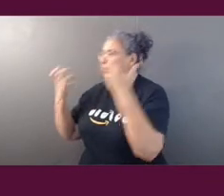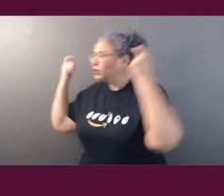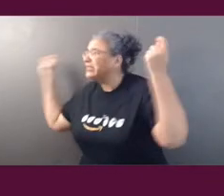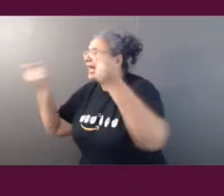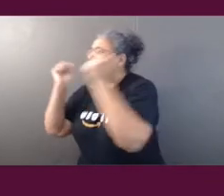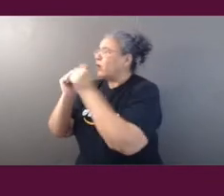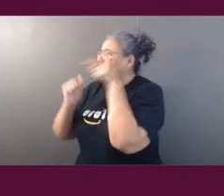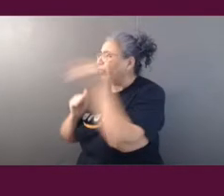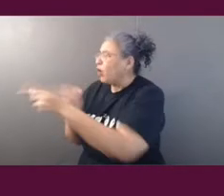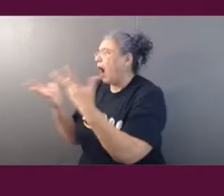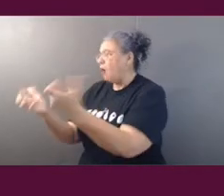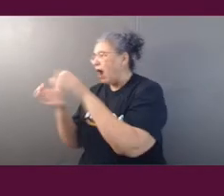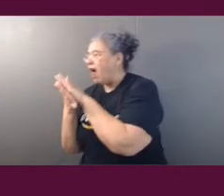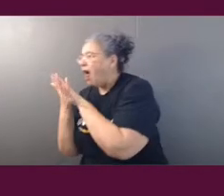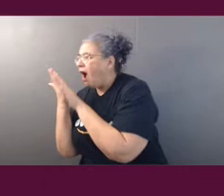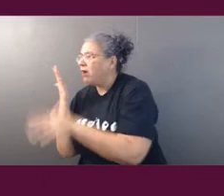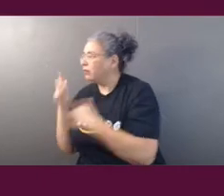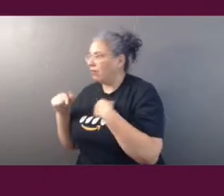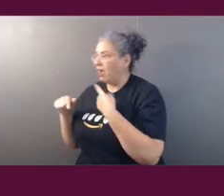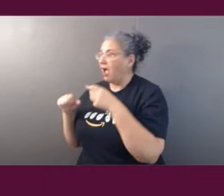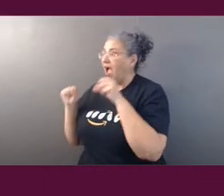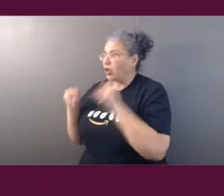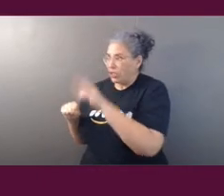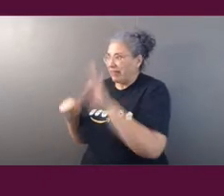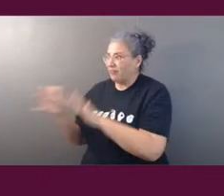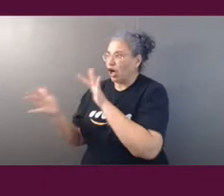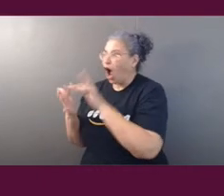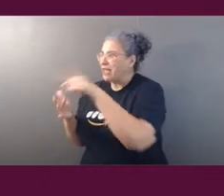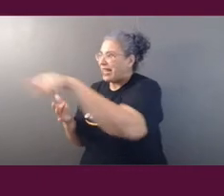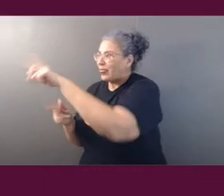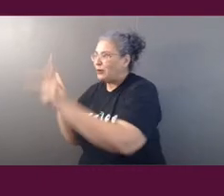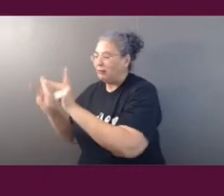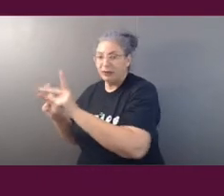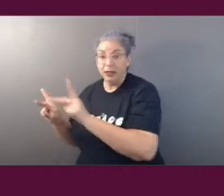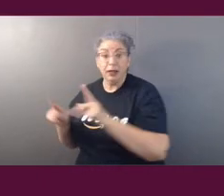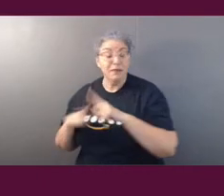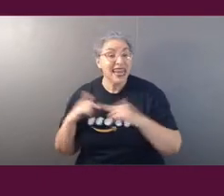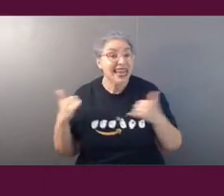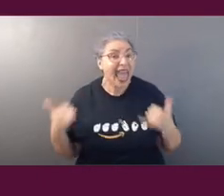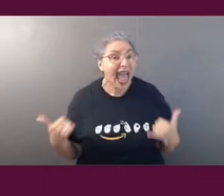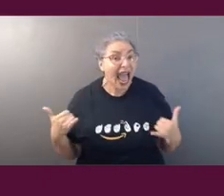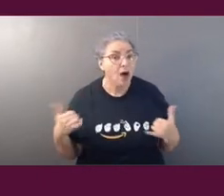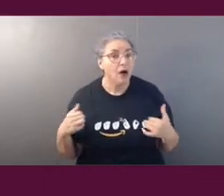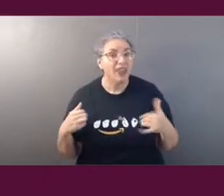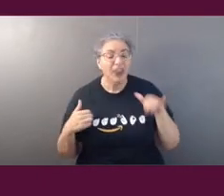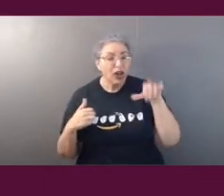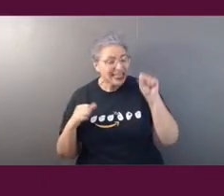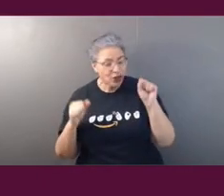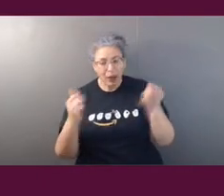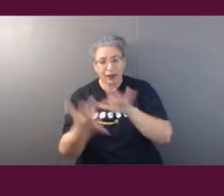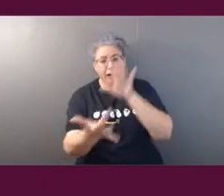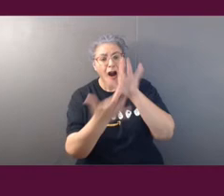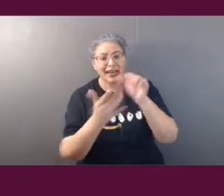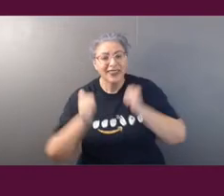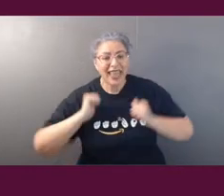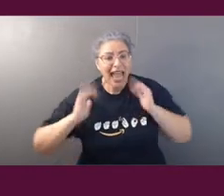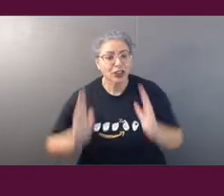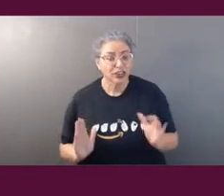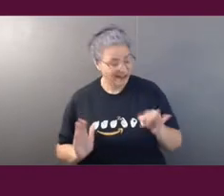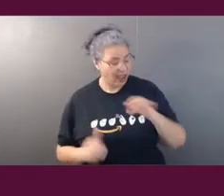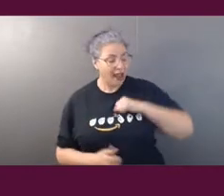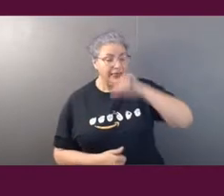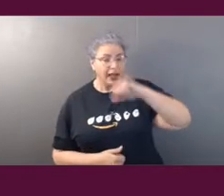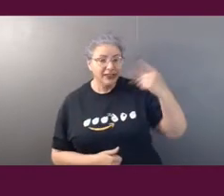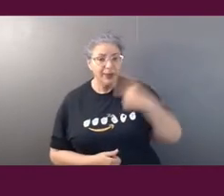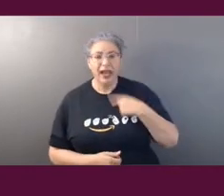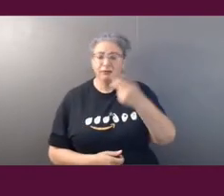show. I want to celebrate with you this show. There was no way to do that. Now there is. You can reach out to the actor. When